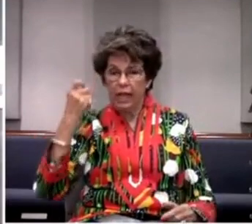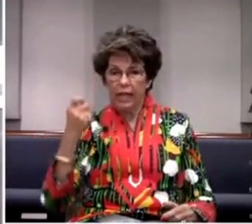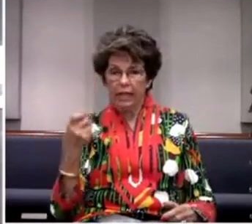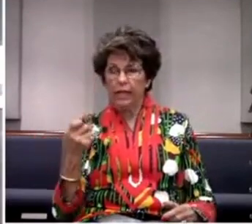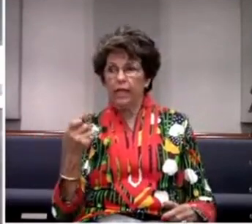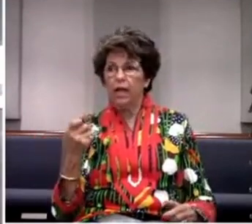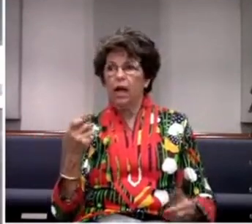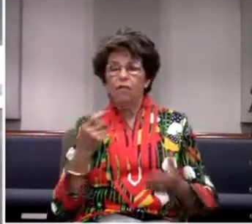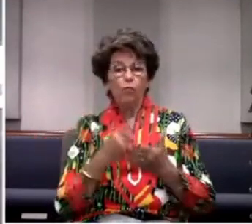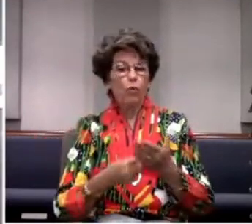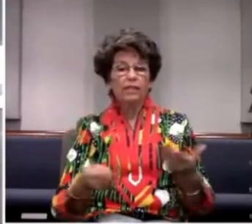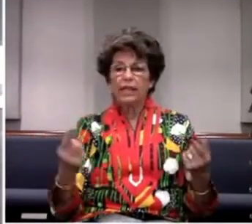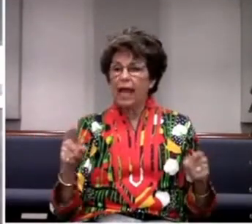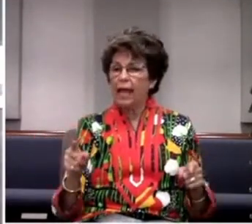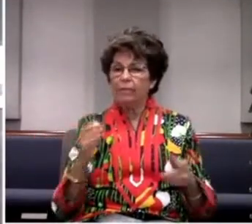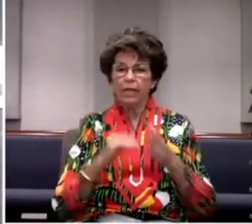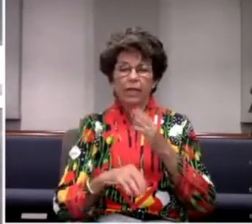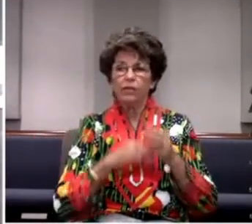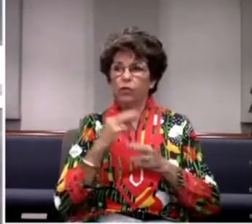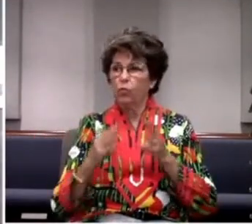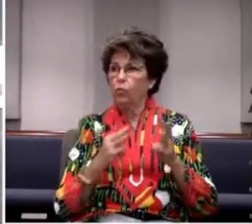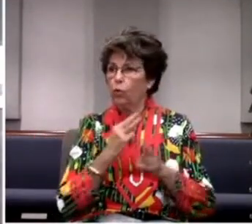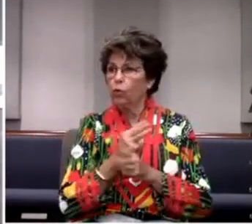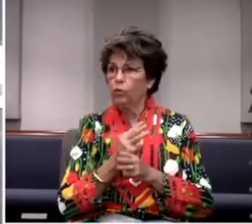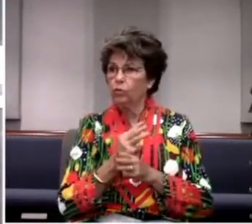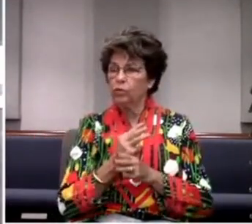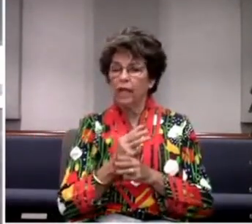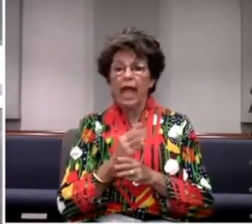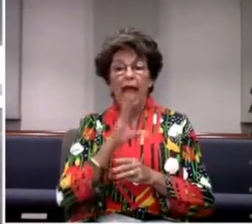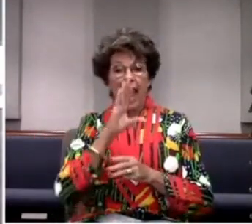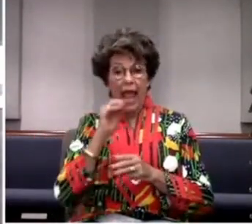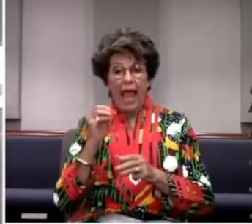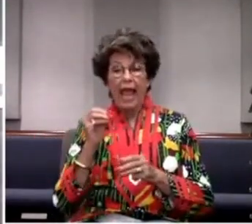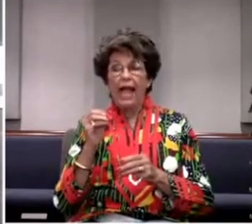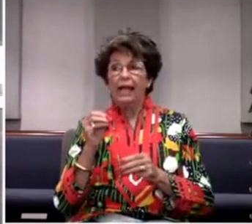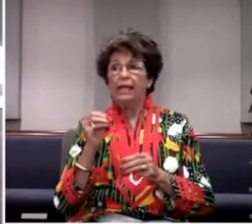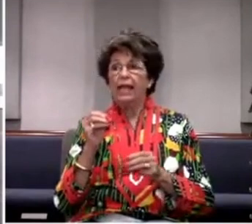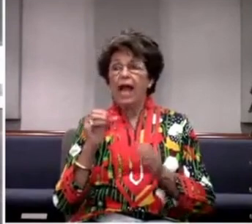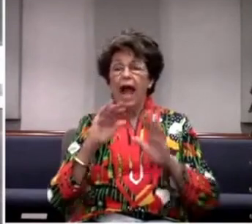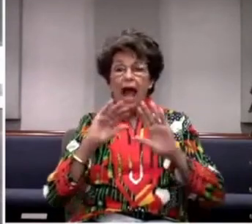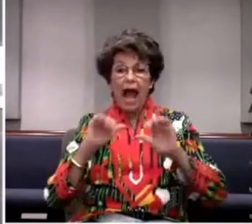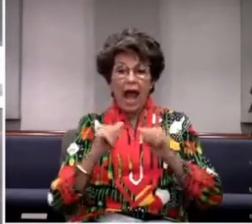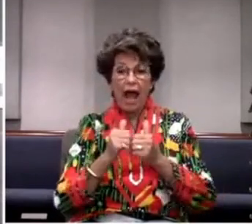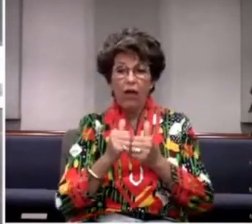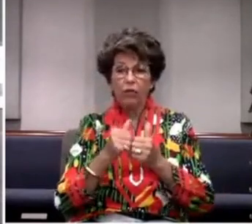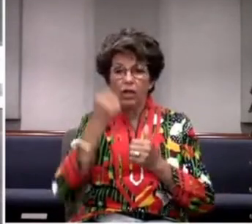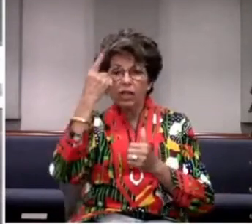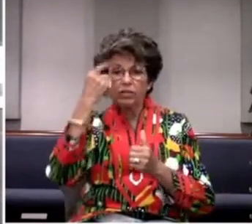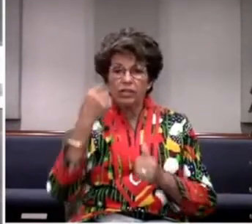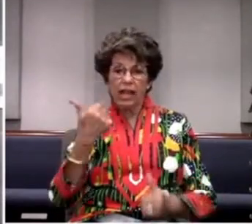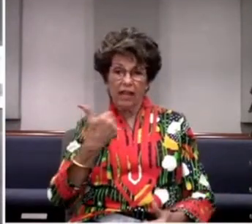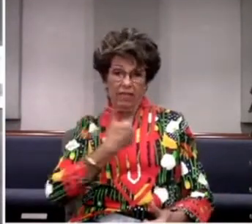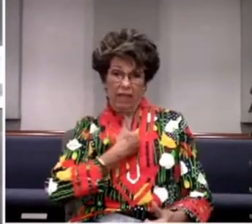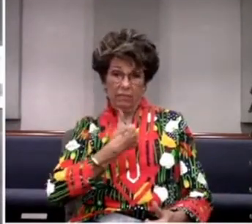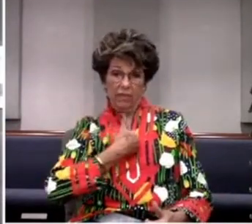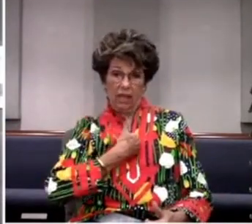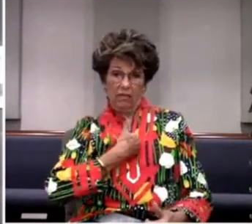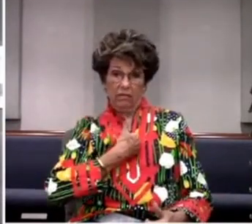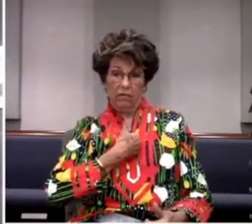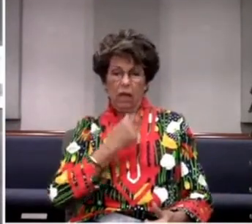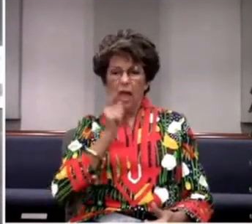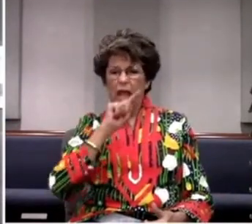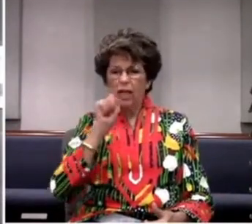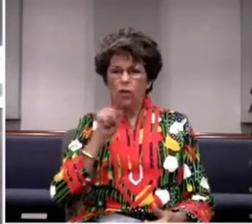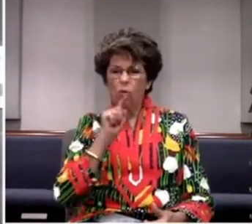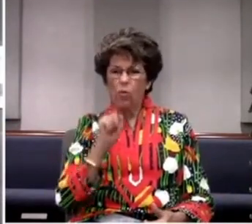what's going on and how to make sense of themselves. And in that rationing, questions arrive that